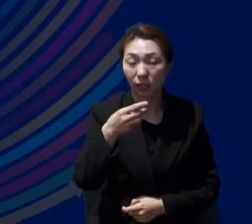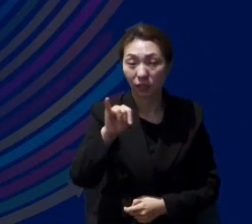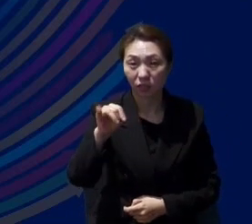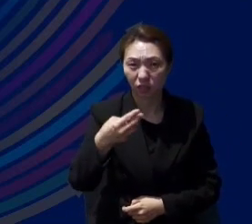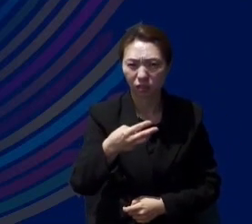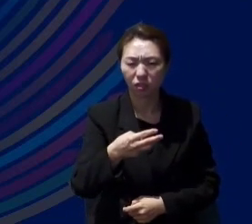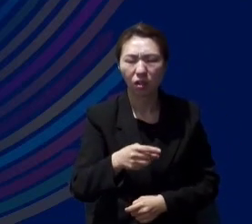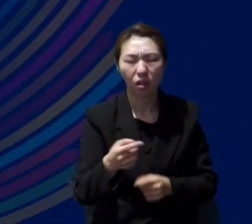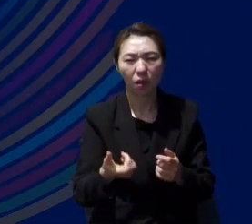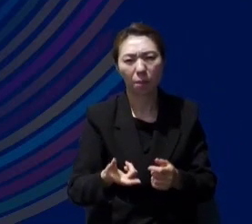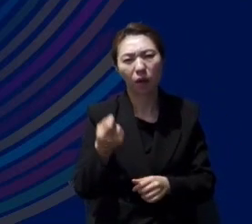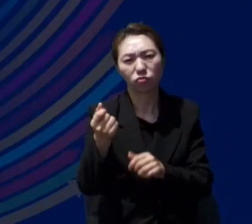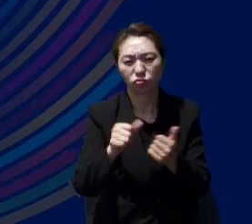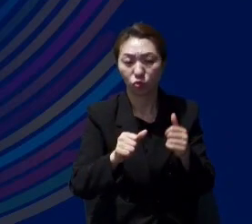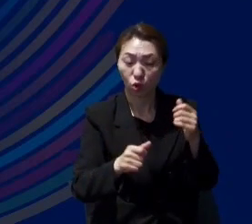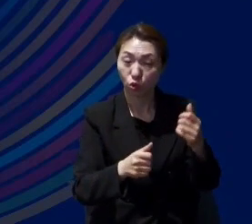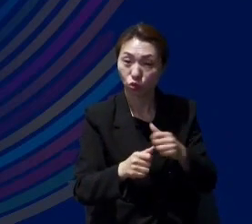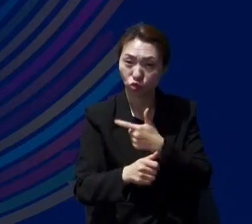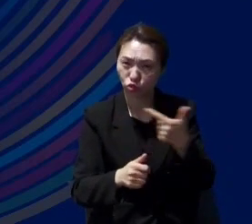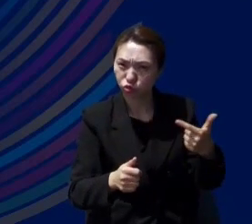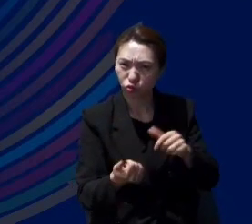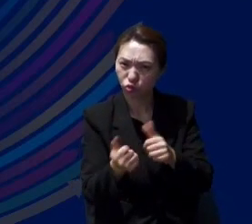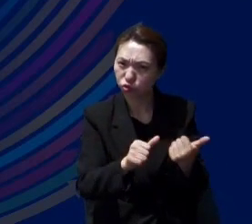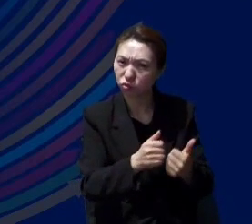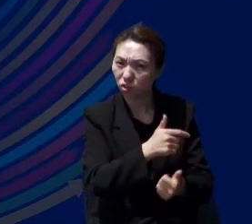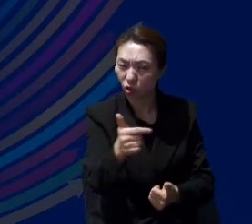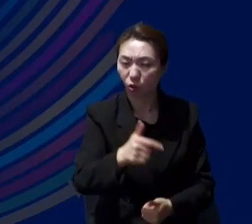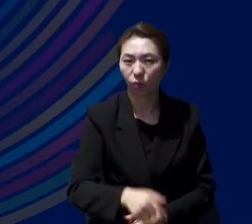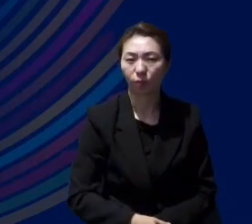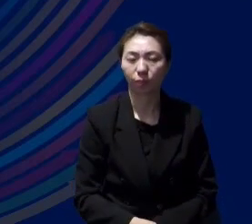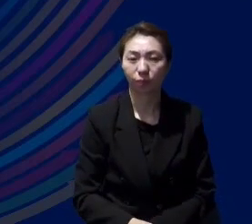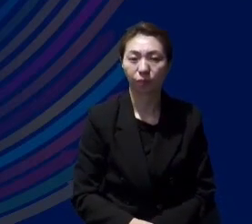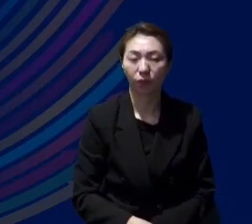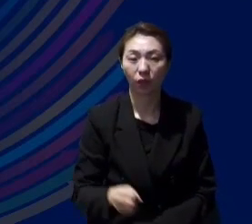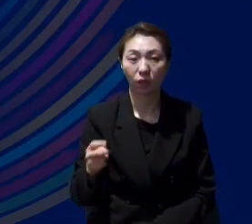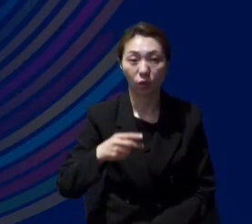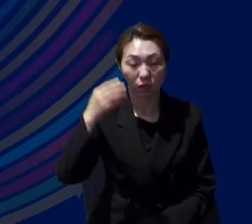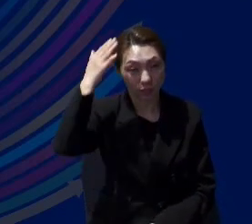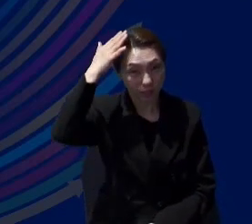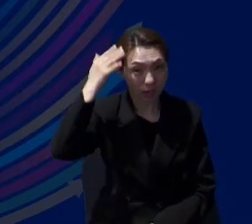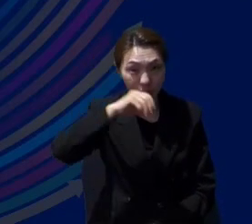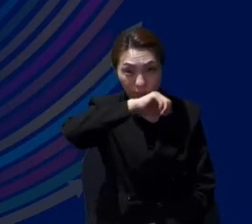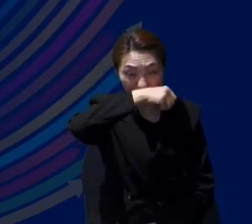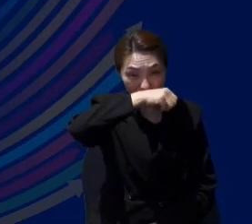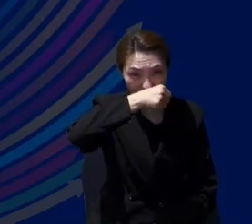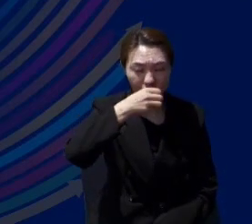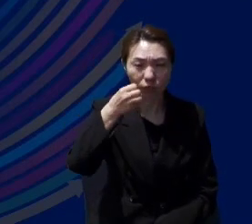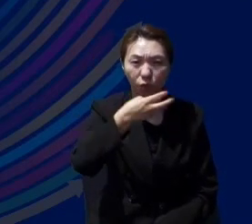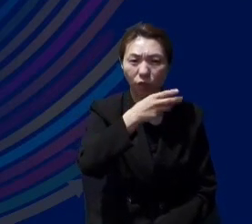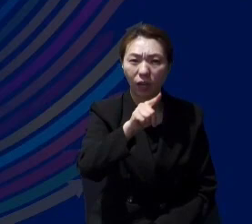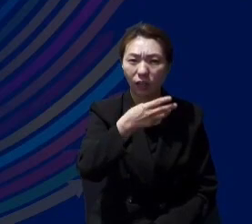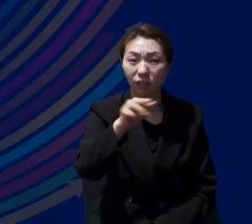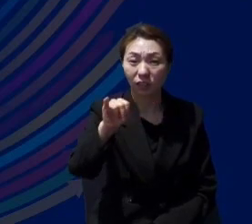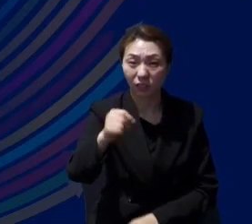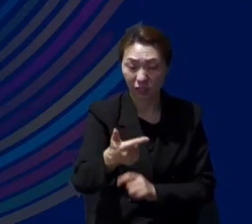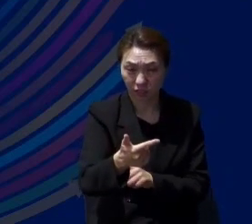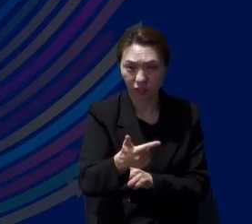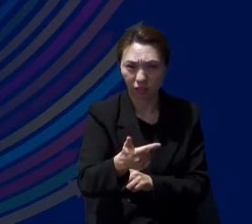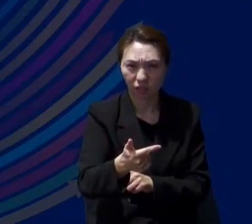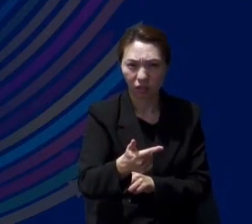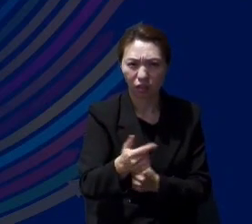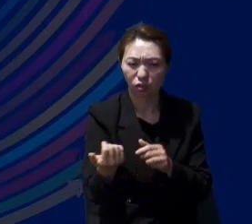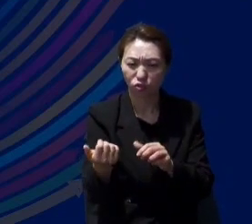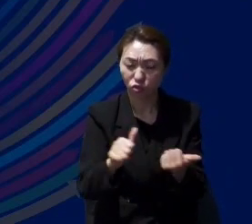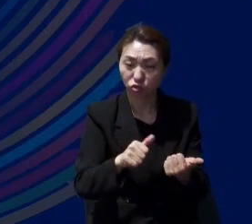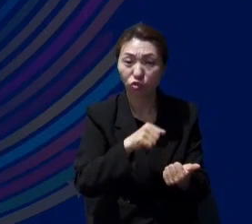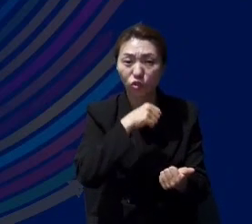population swap, occasionally the Asian population and the Latino population swap, but usually there's sort of this discrepancy and it follows